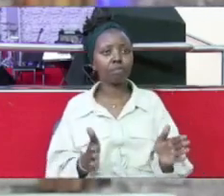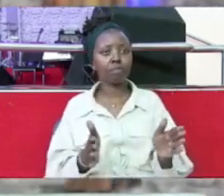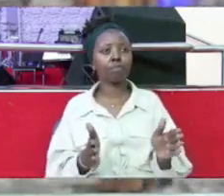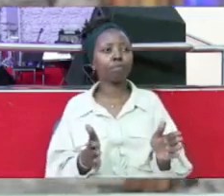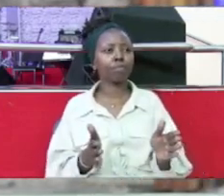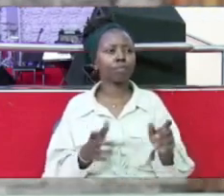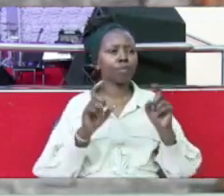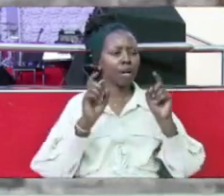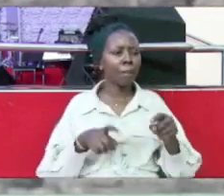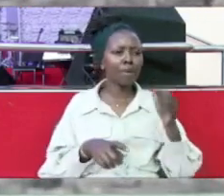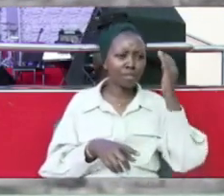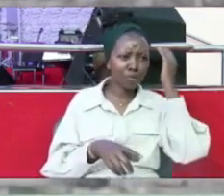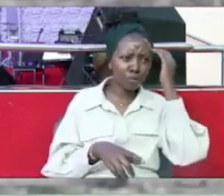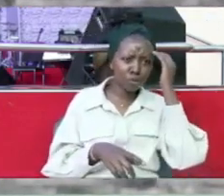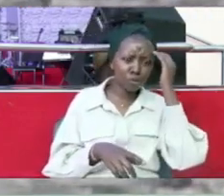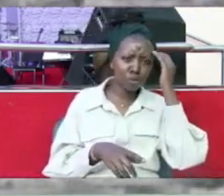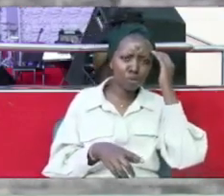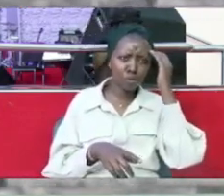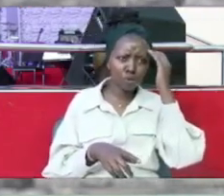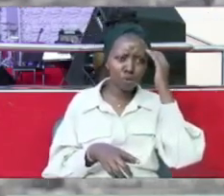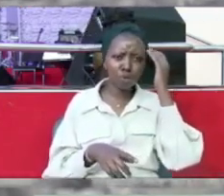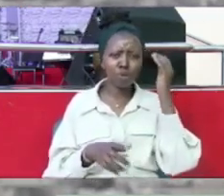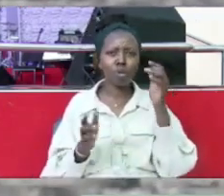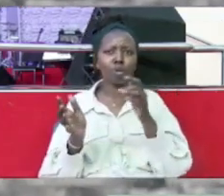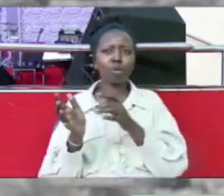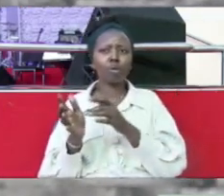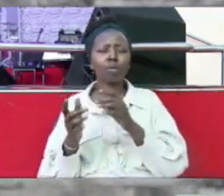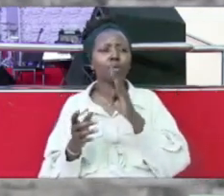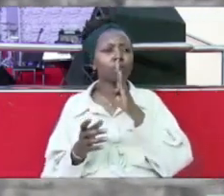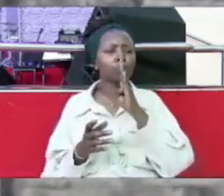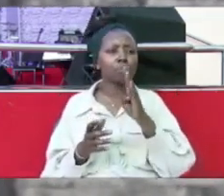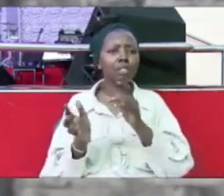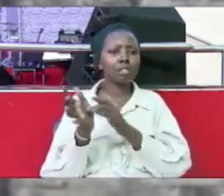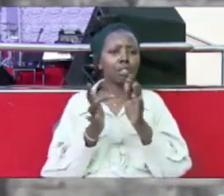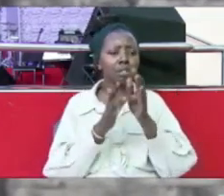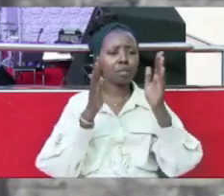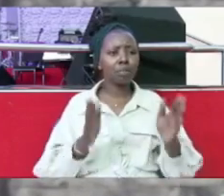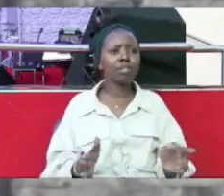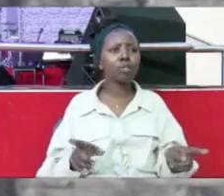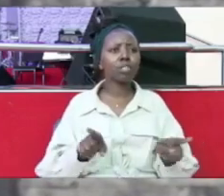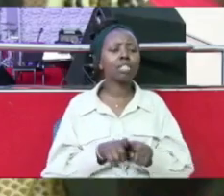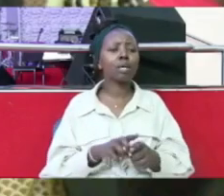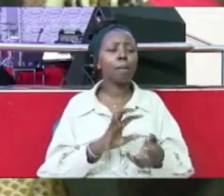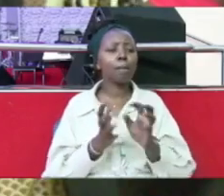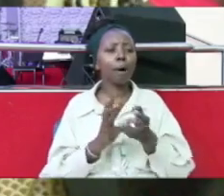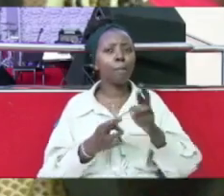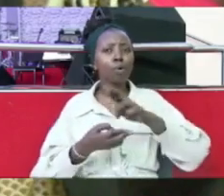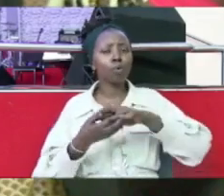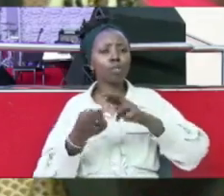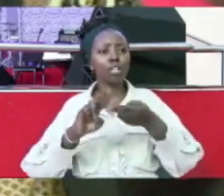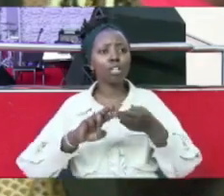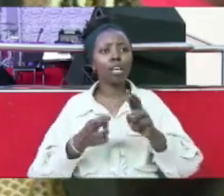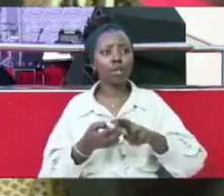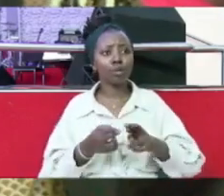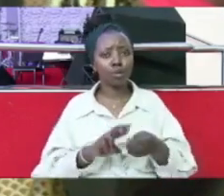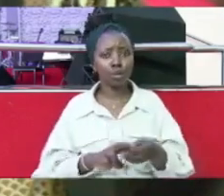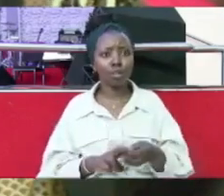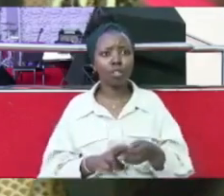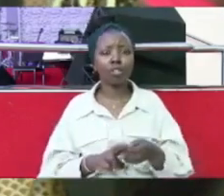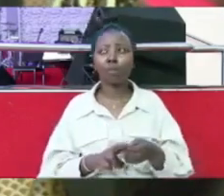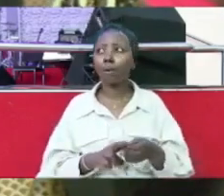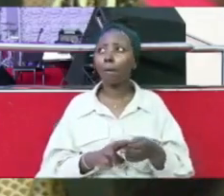we need to know that Christianity is relational. Ni kwamba tujue kwamba Ukristo una uhusiano. So we have the